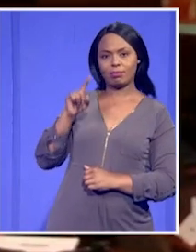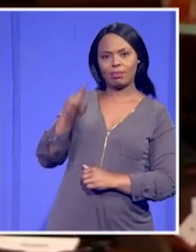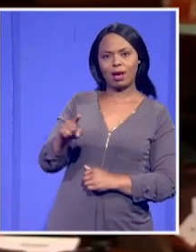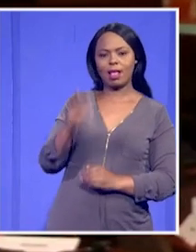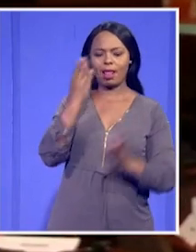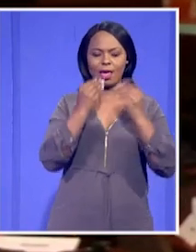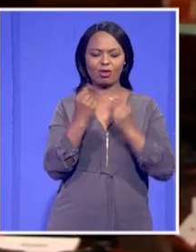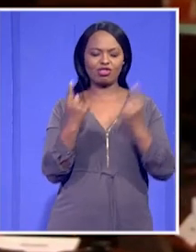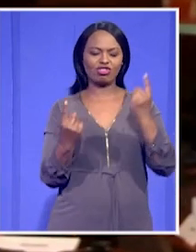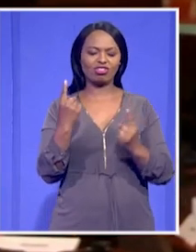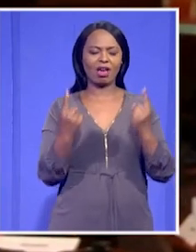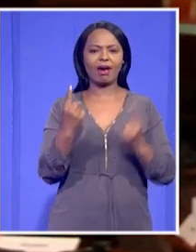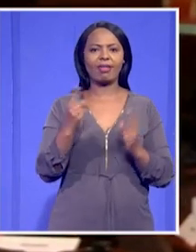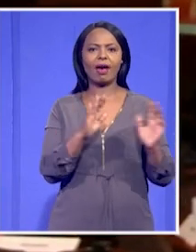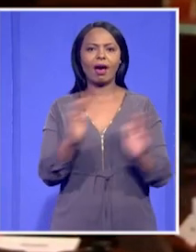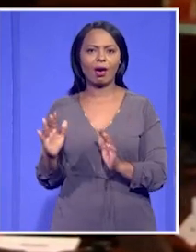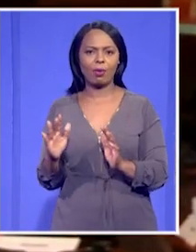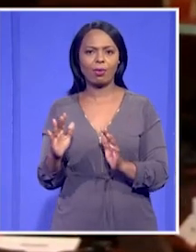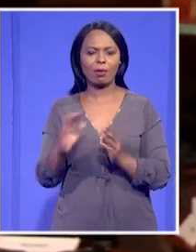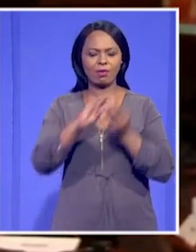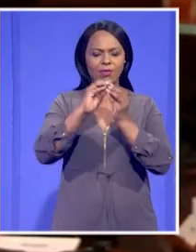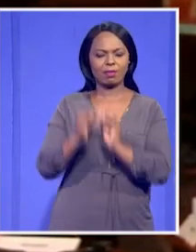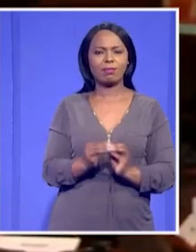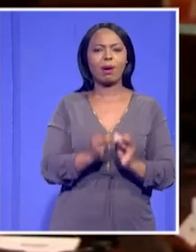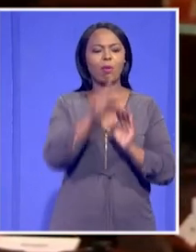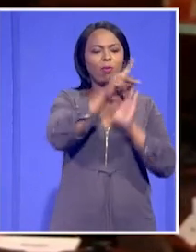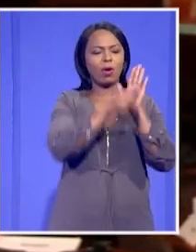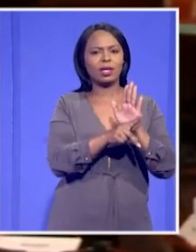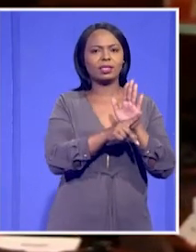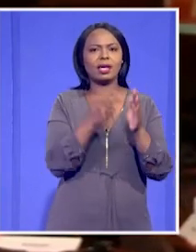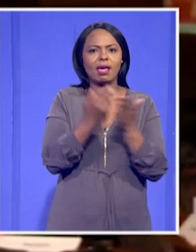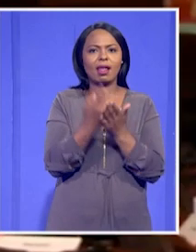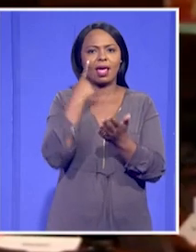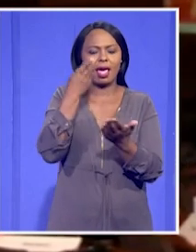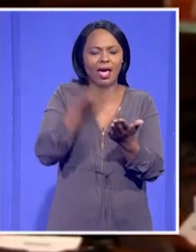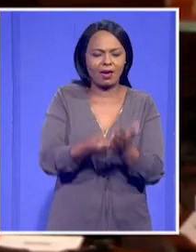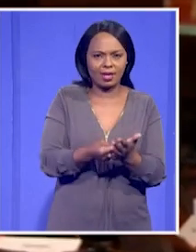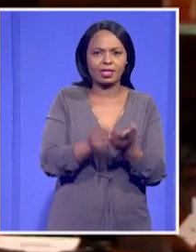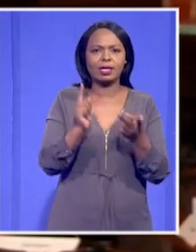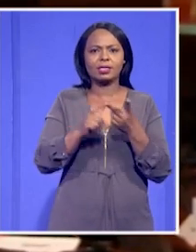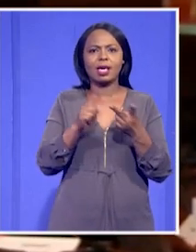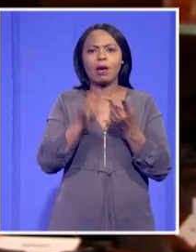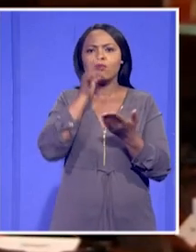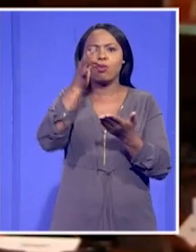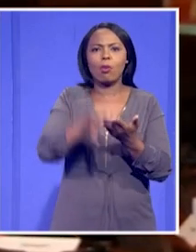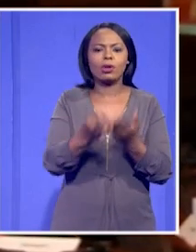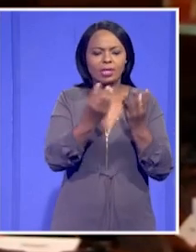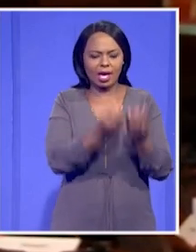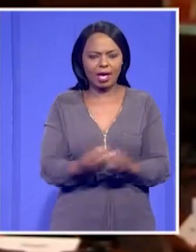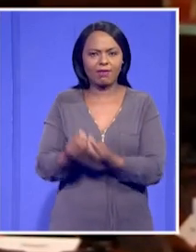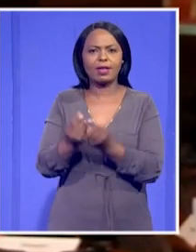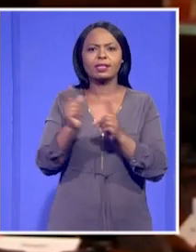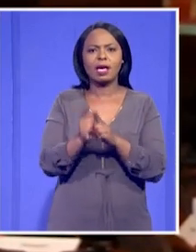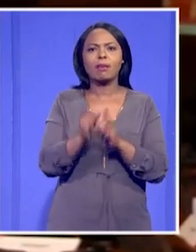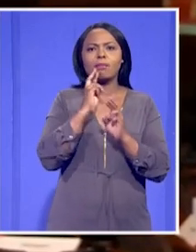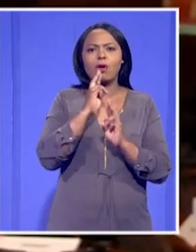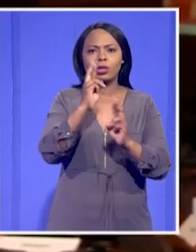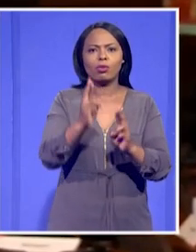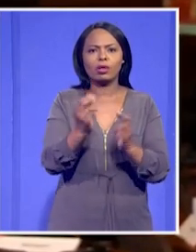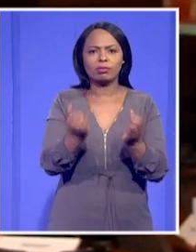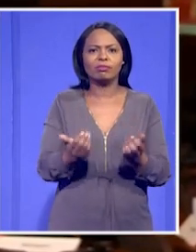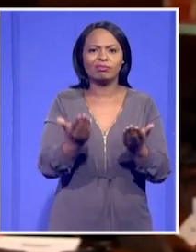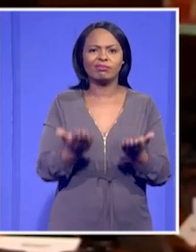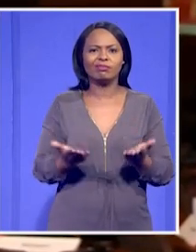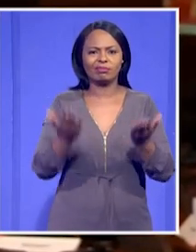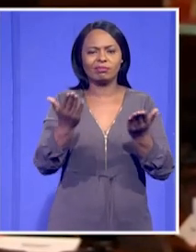each other to craft policies that are evidence-based, that are purpose-driven, and that respond meaningfully